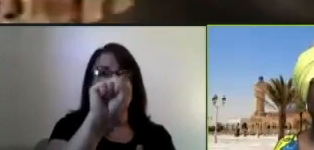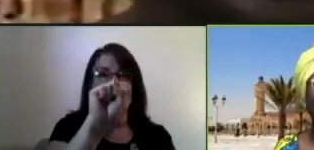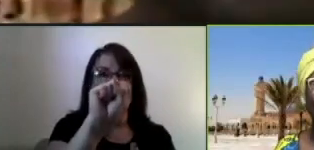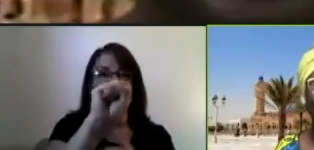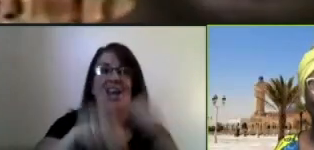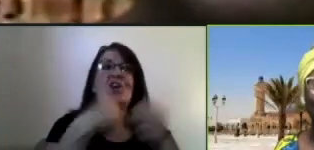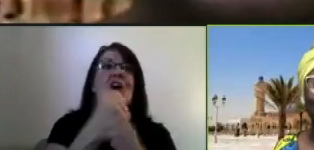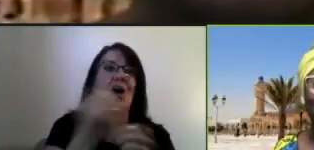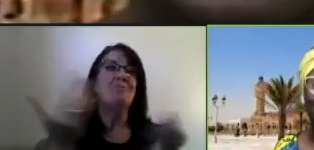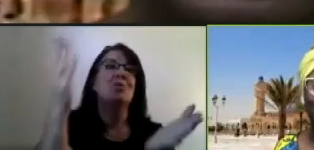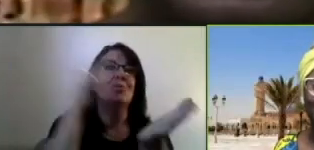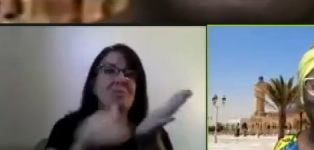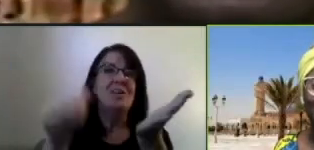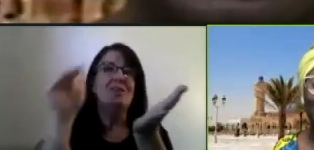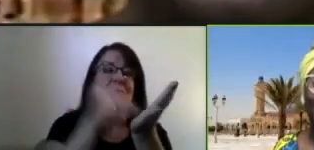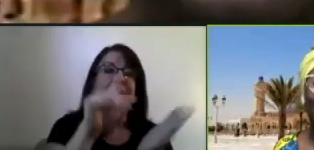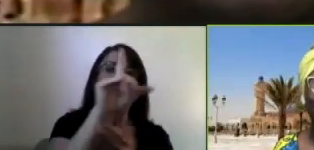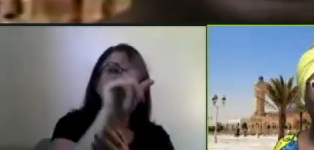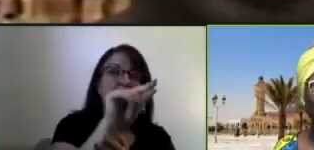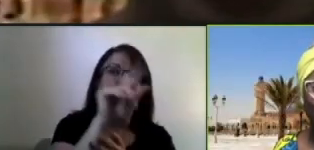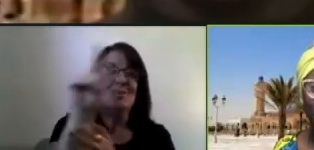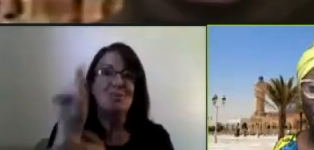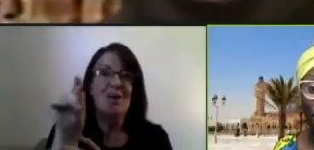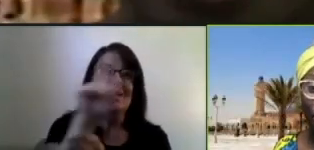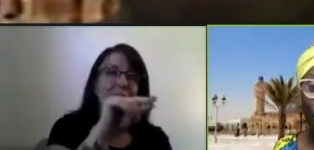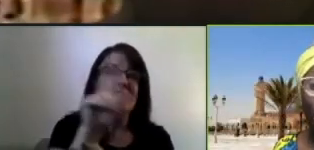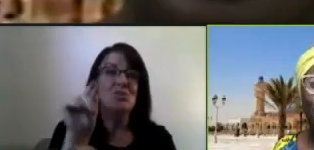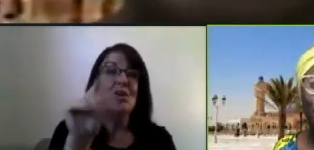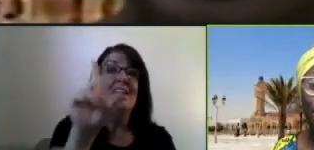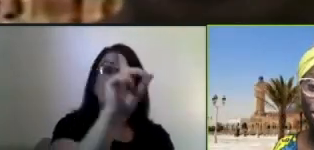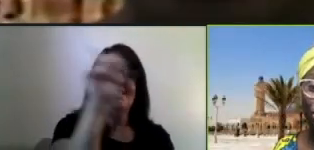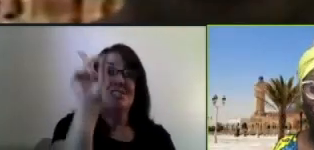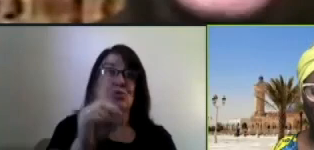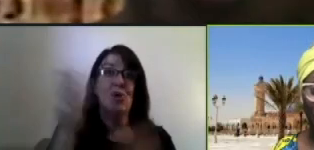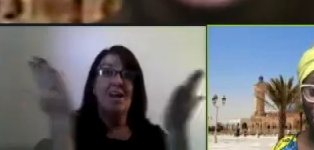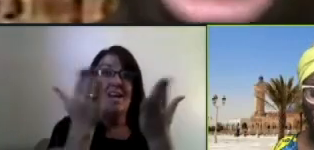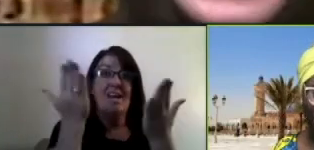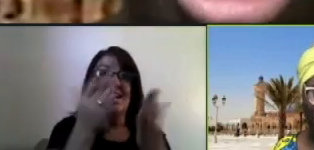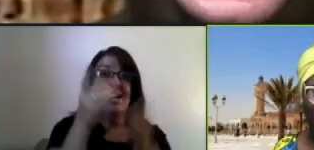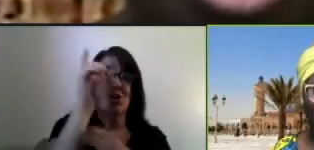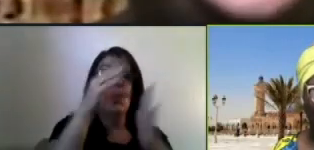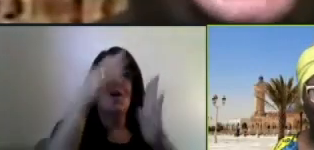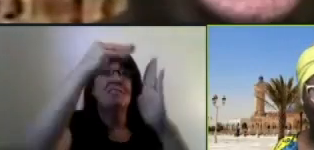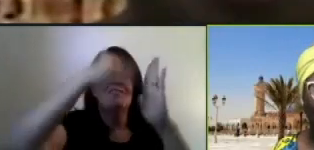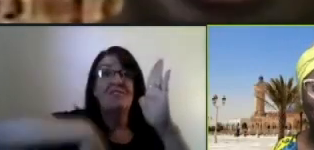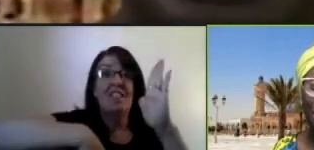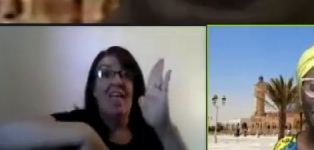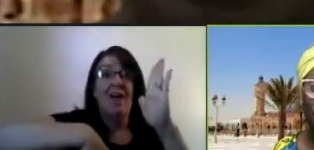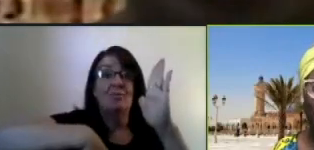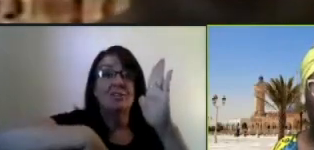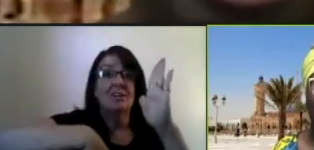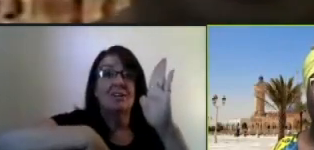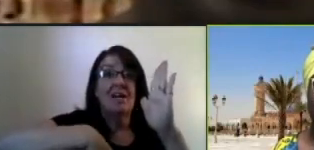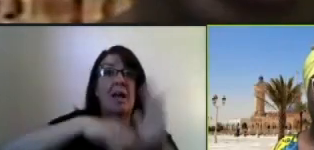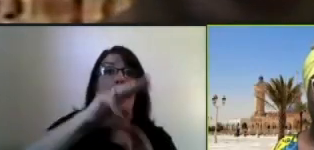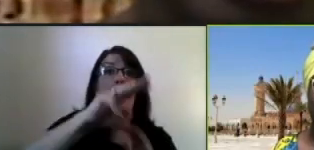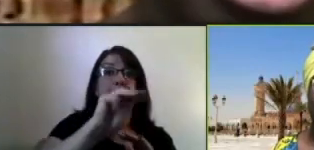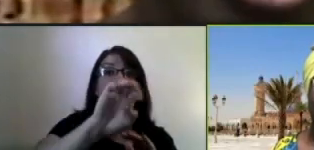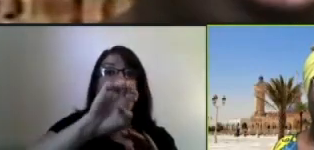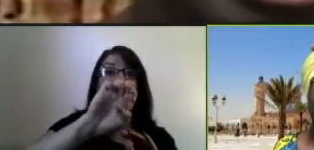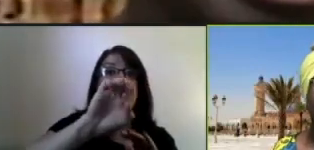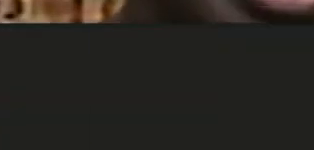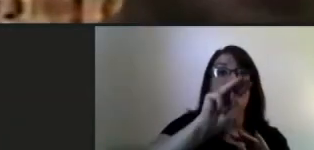it. 2020 is the census. And in Detroit here, we need you to fill out your census. In Michigan, we need you to fill out your